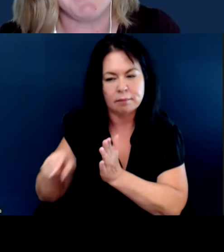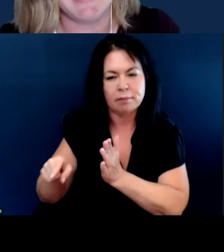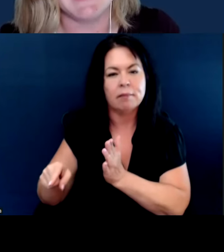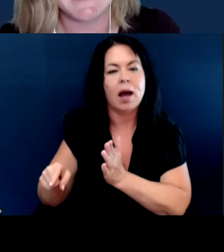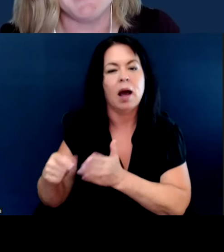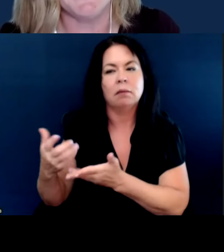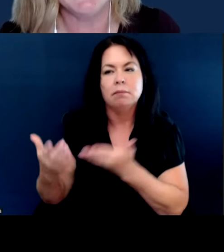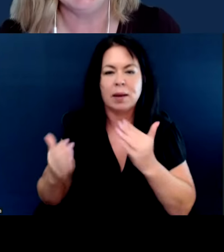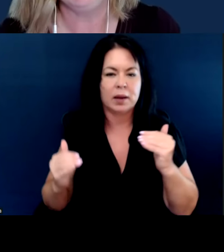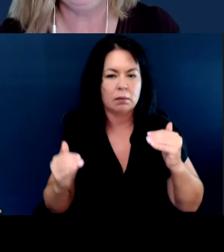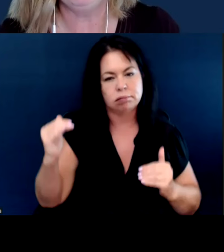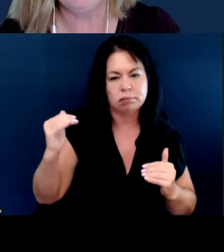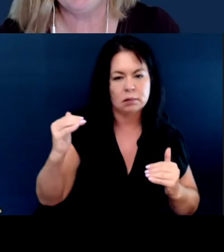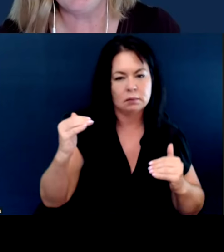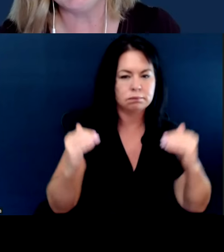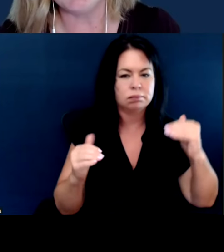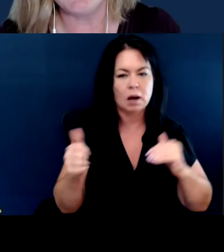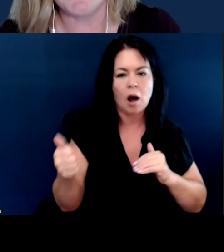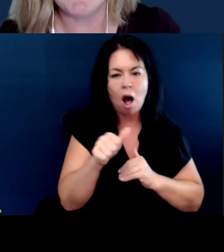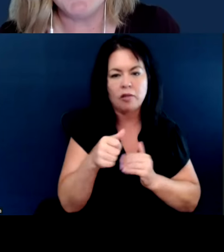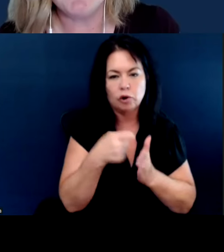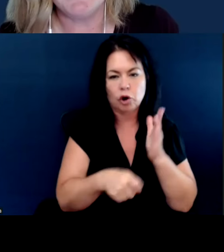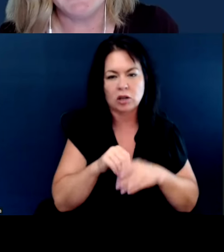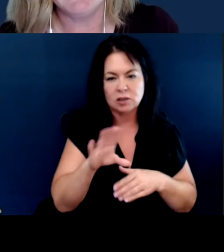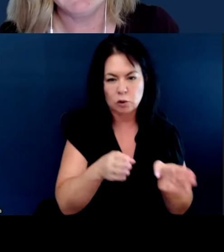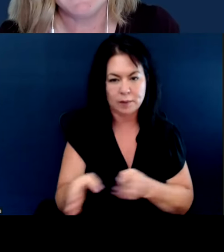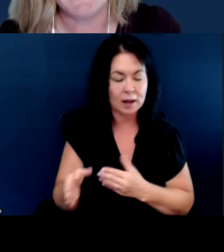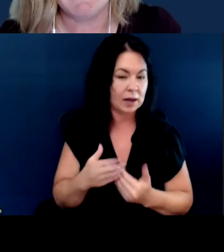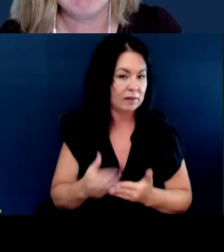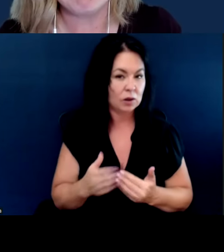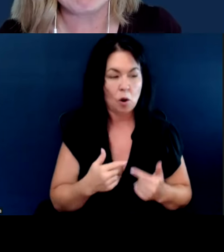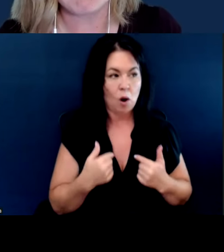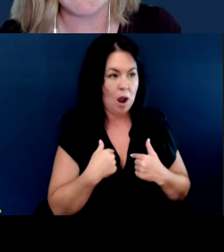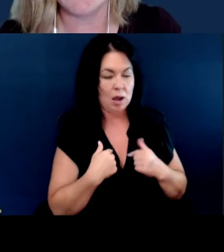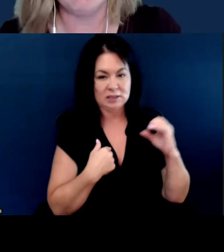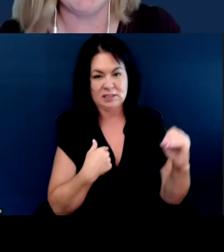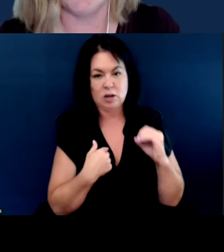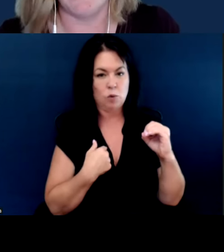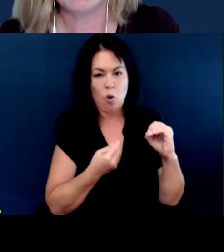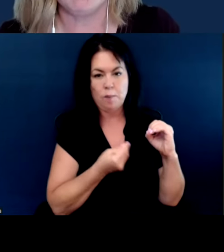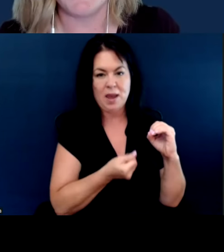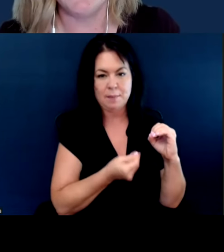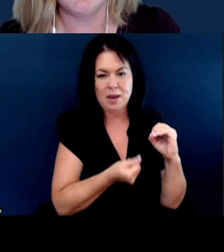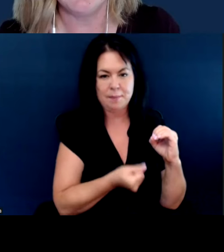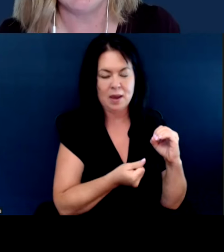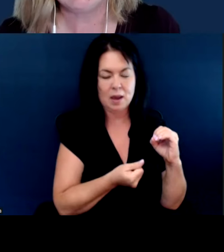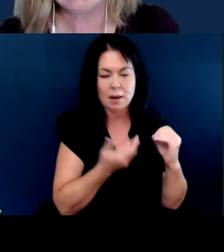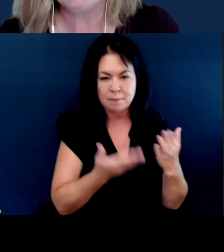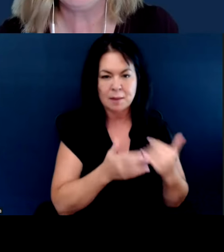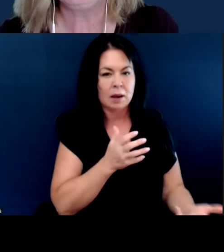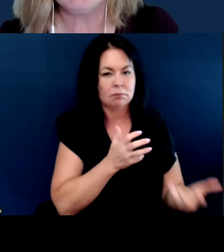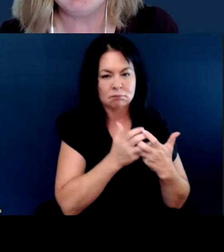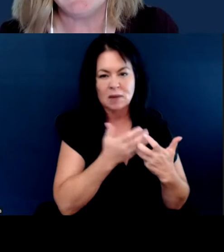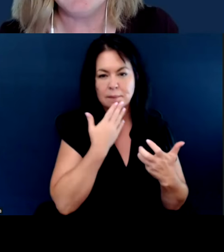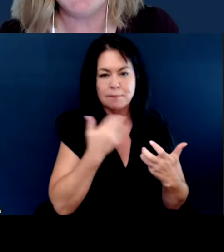within your plan. So even though a $0 premium plan, it could be a great option for you, just